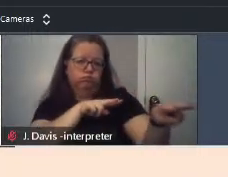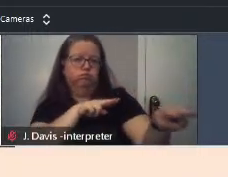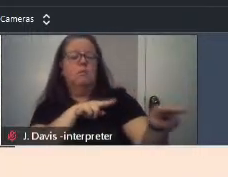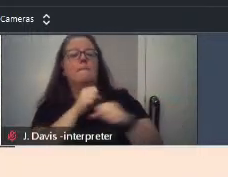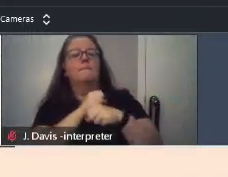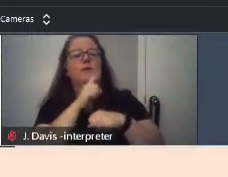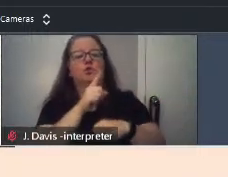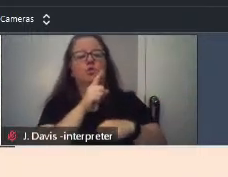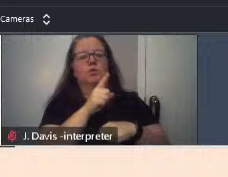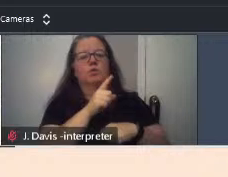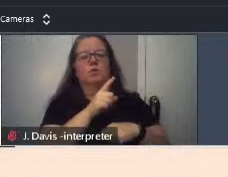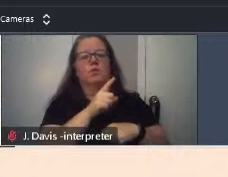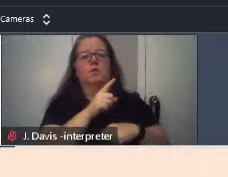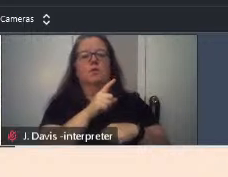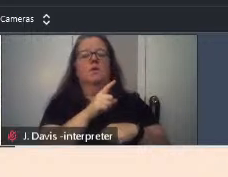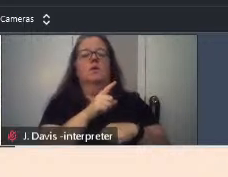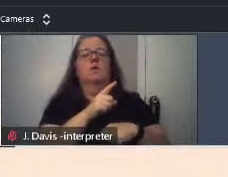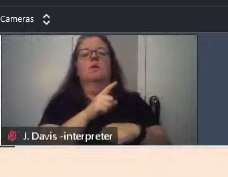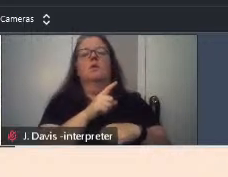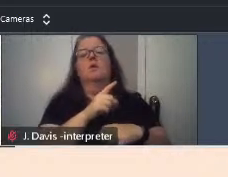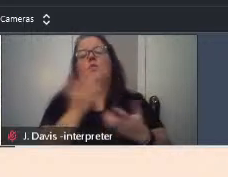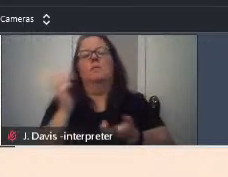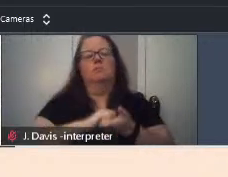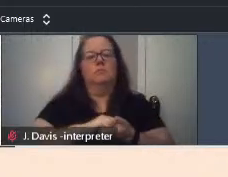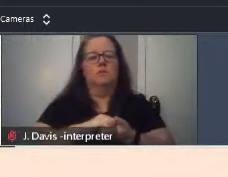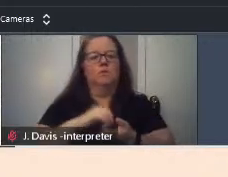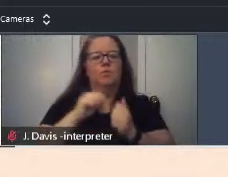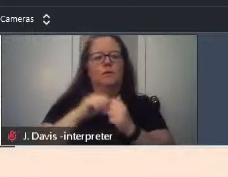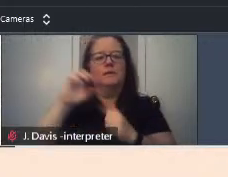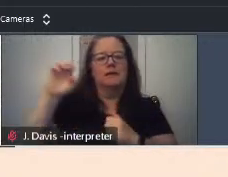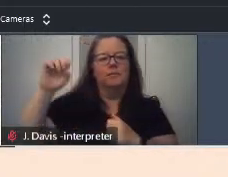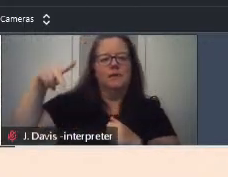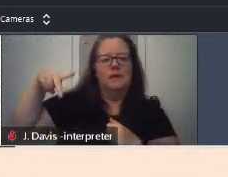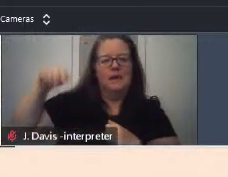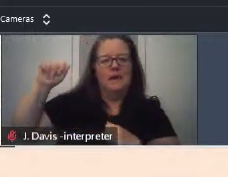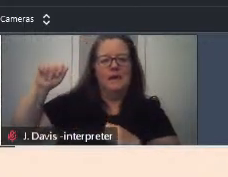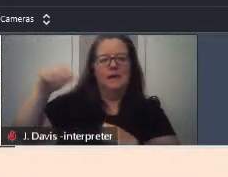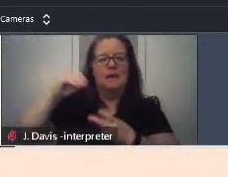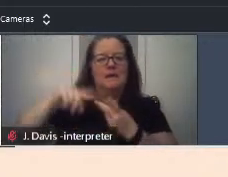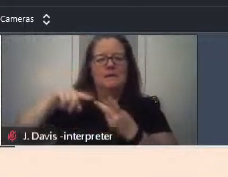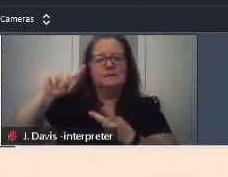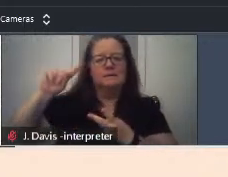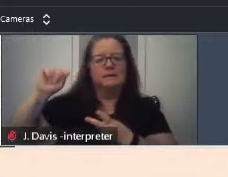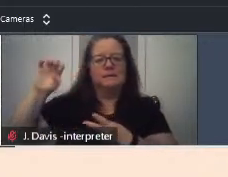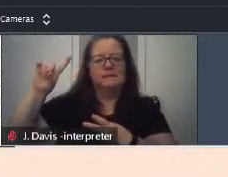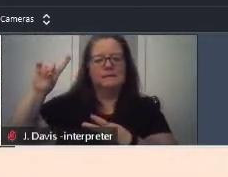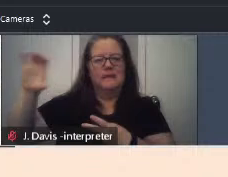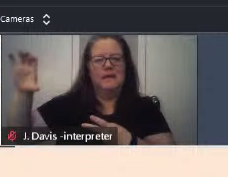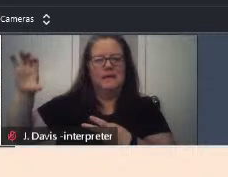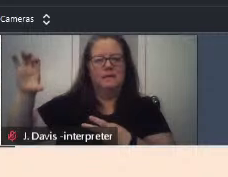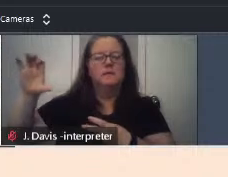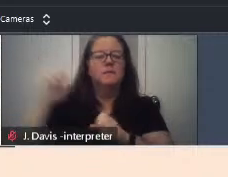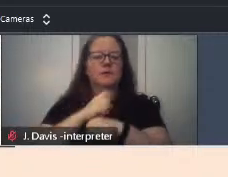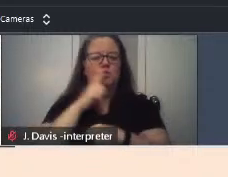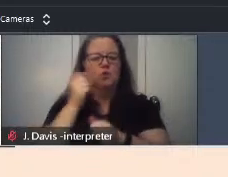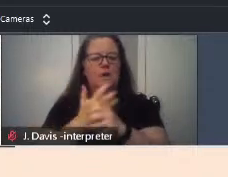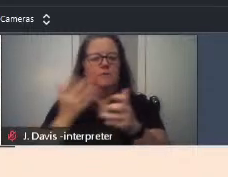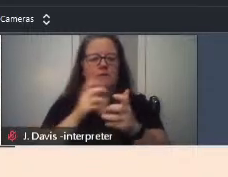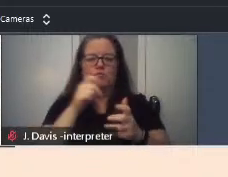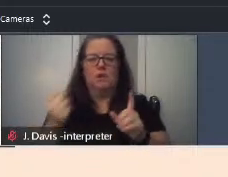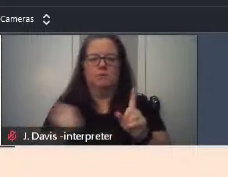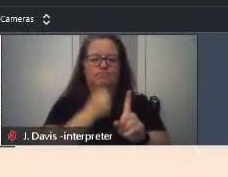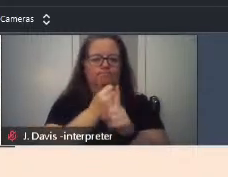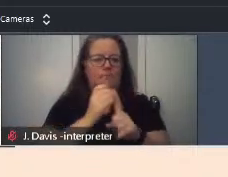they're doing what they should. We work with EPA and TDEC as well to make sure what's going on inside those will not impact our